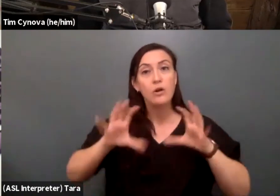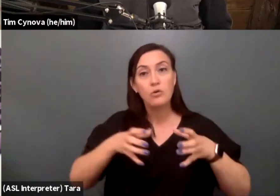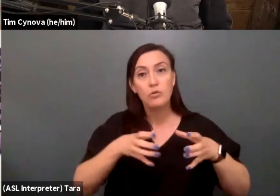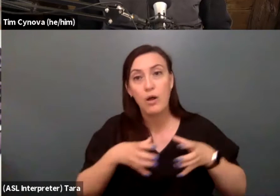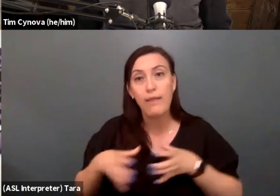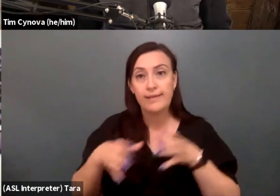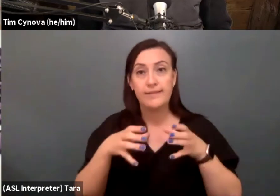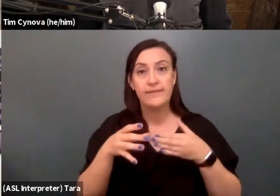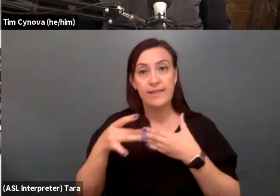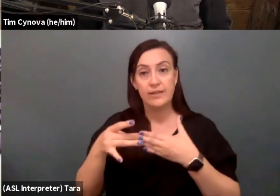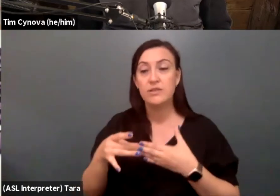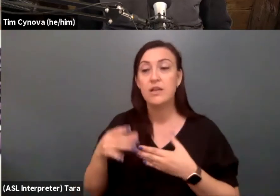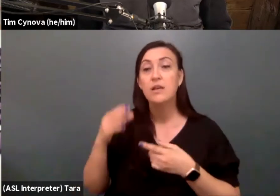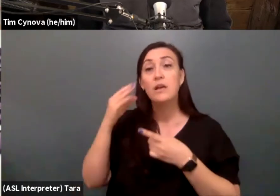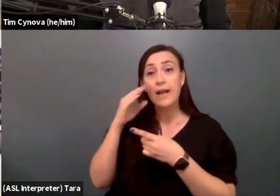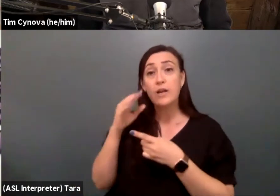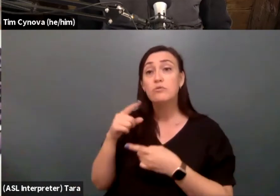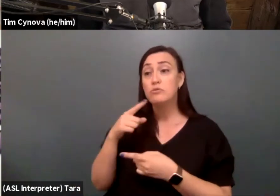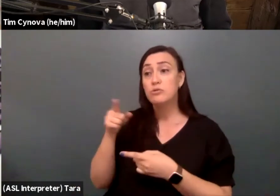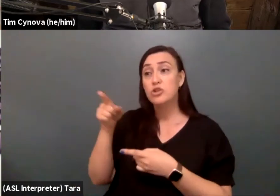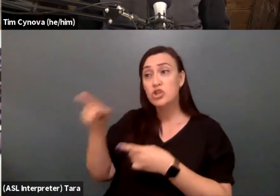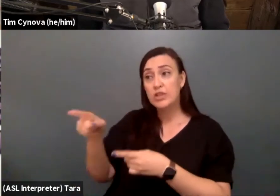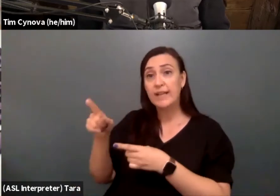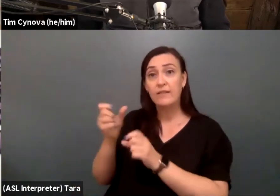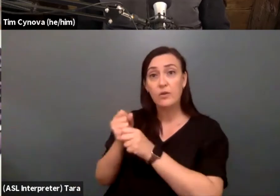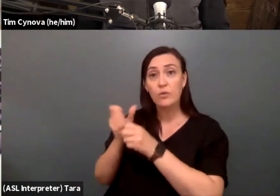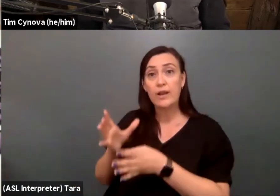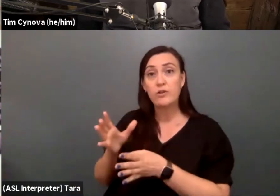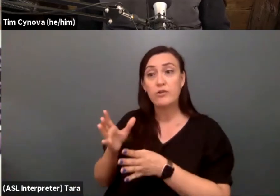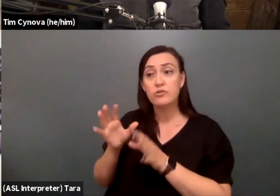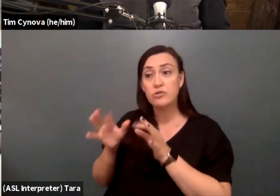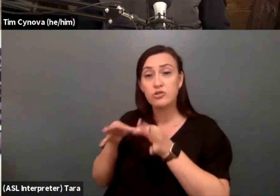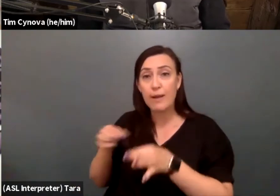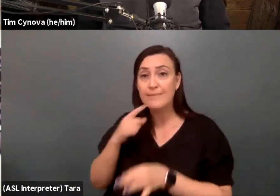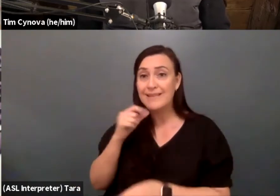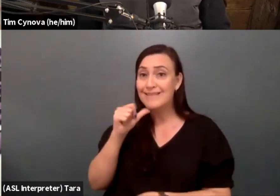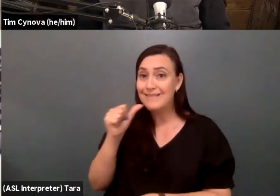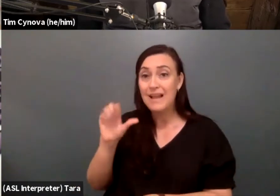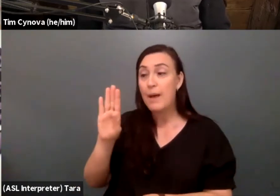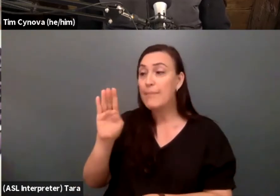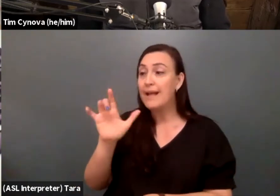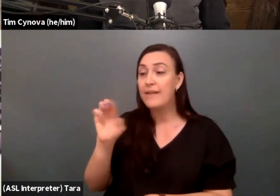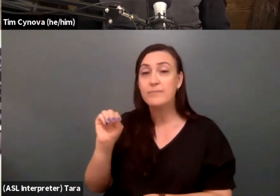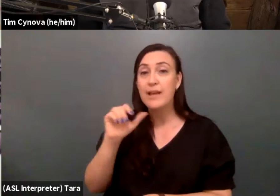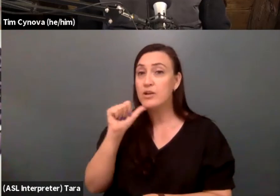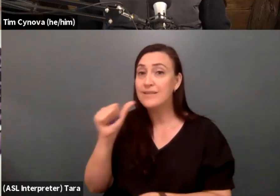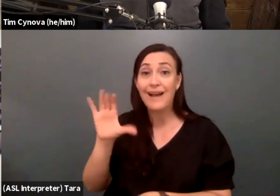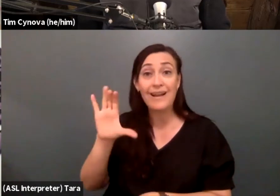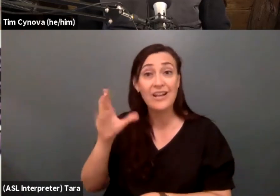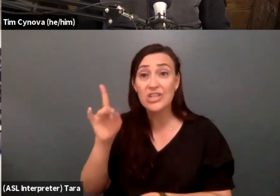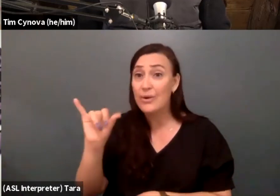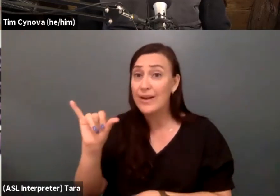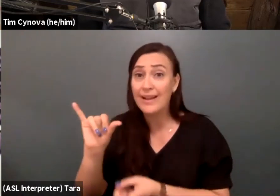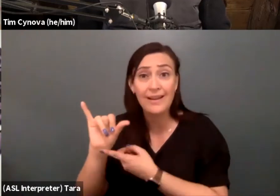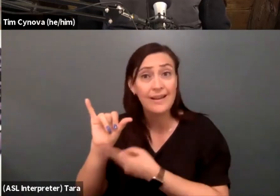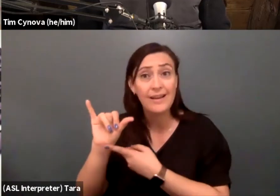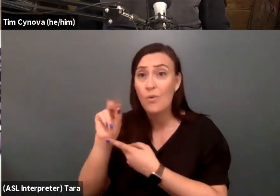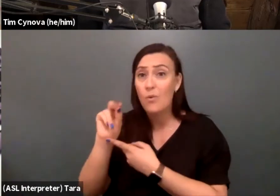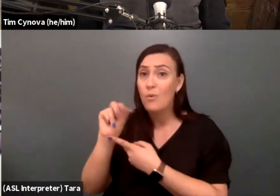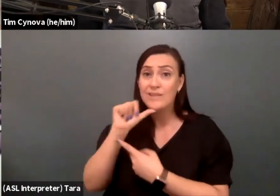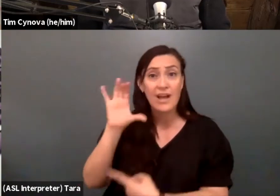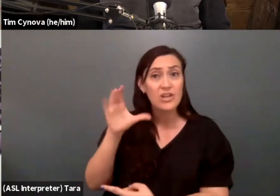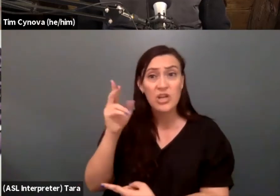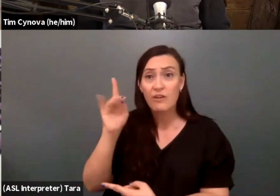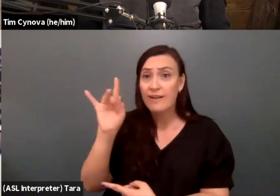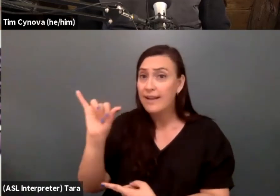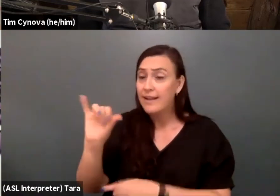as not a charity. Just this weekend in her message, saying that it's not a charity,